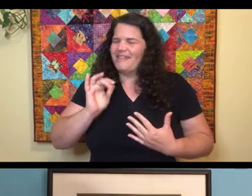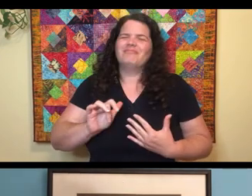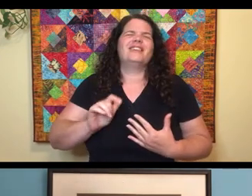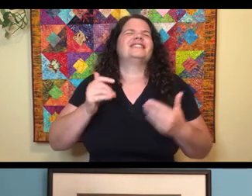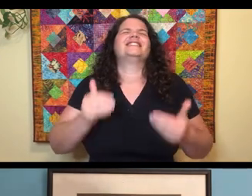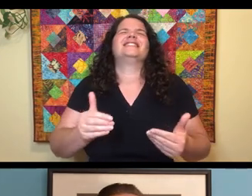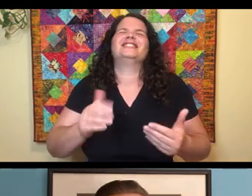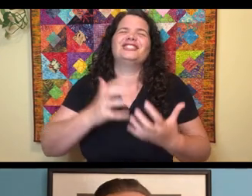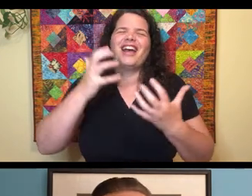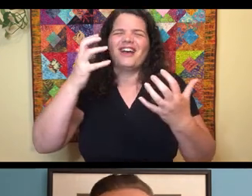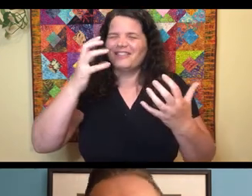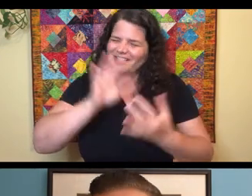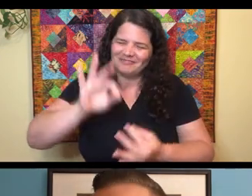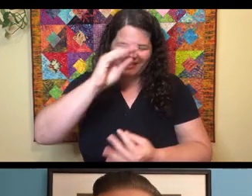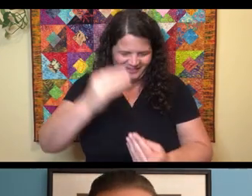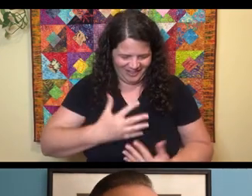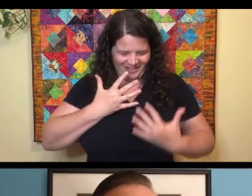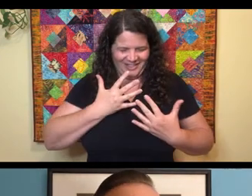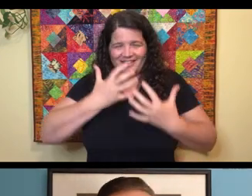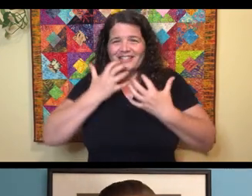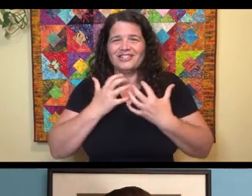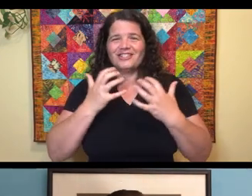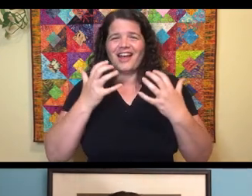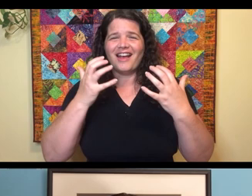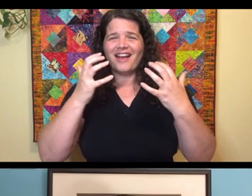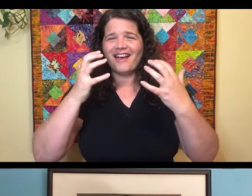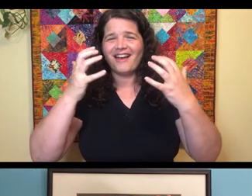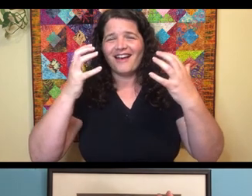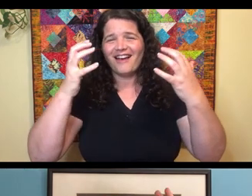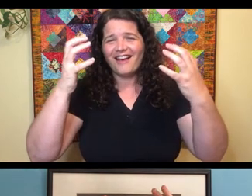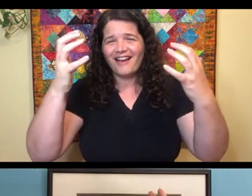shout, Spirit says shout, Spirit says